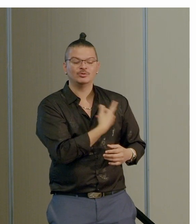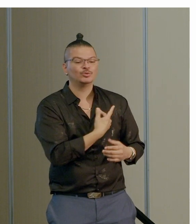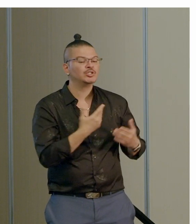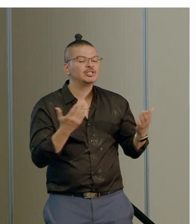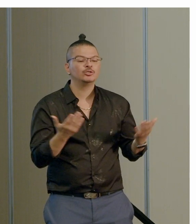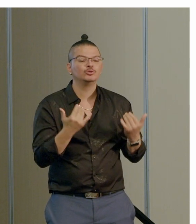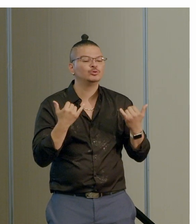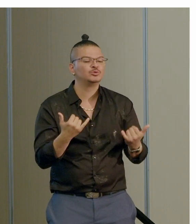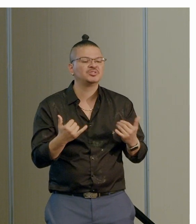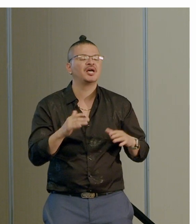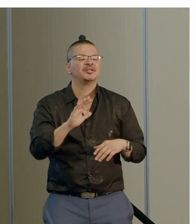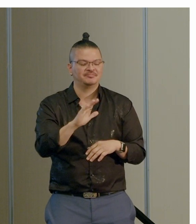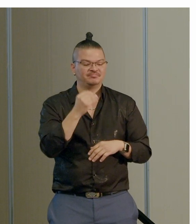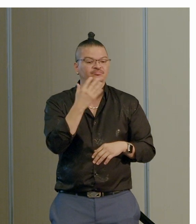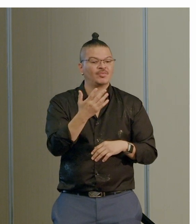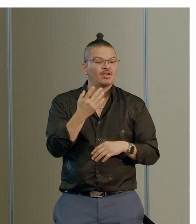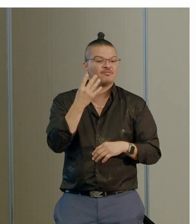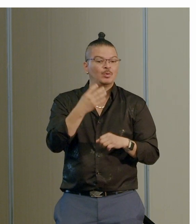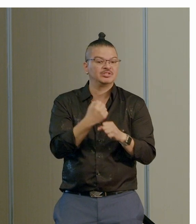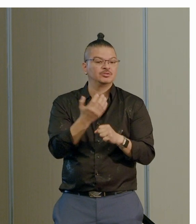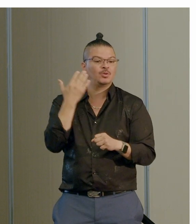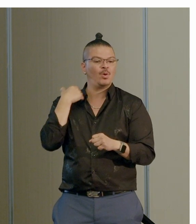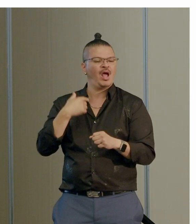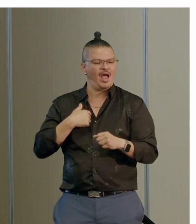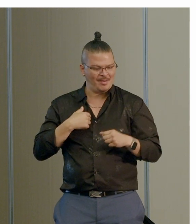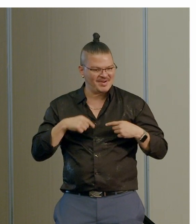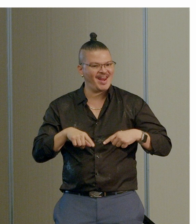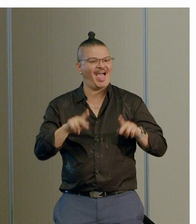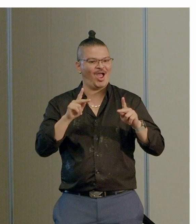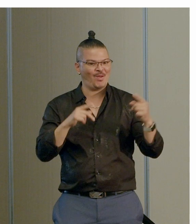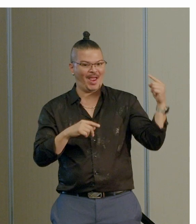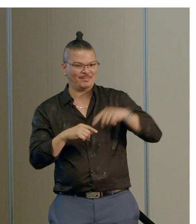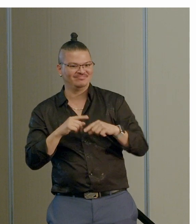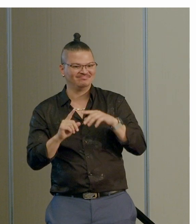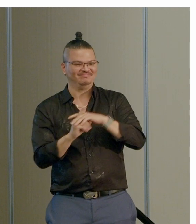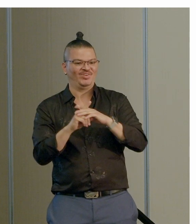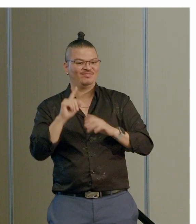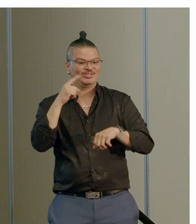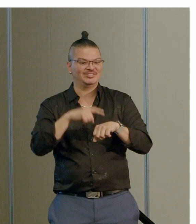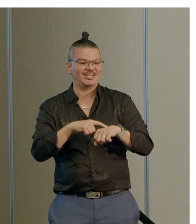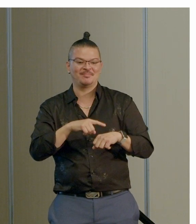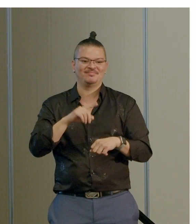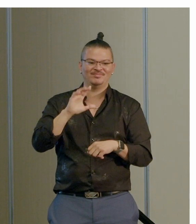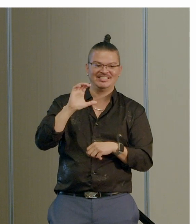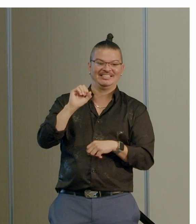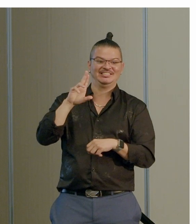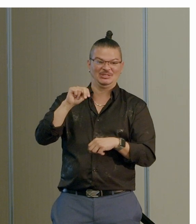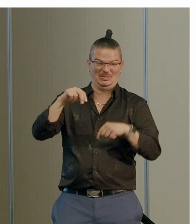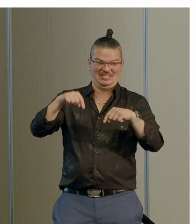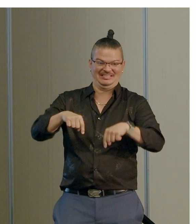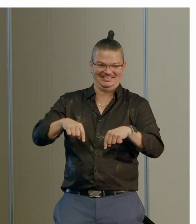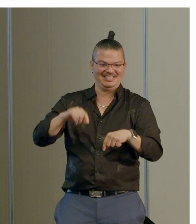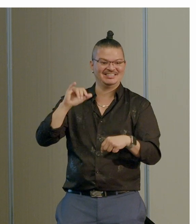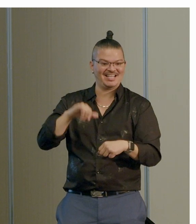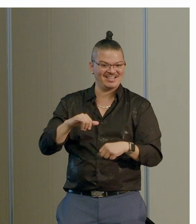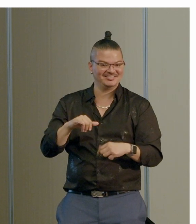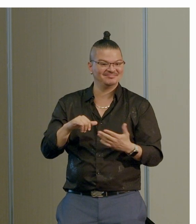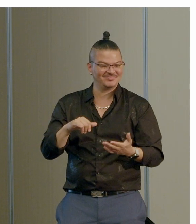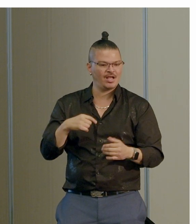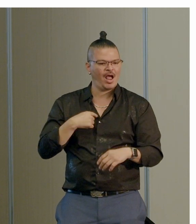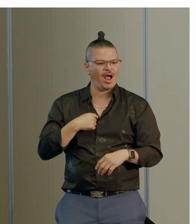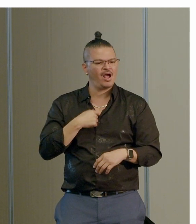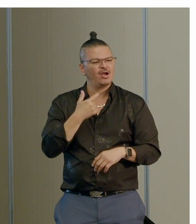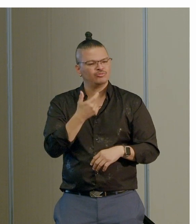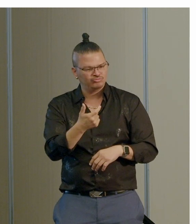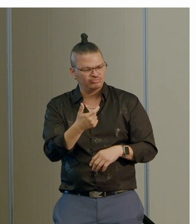ago, I was allowed to attend my first CSUN, and I happened upon a session by Betsy. And